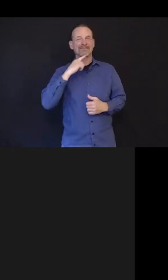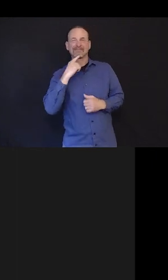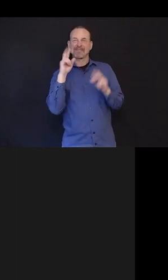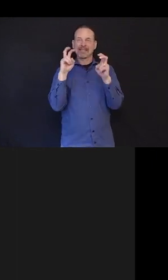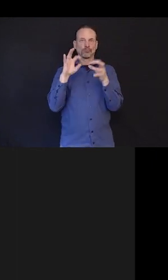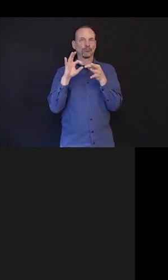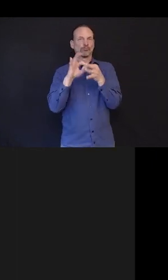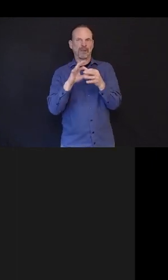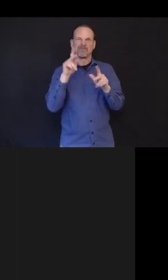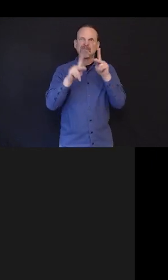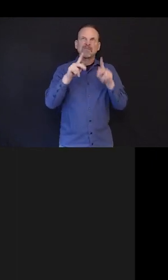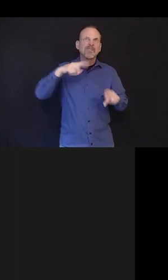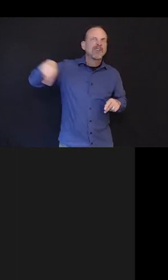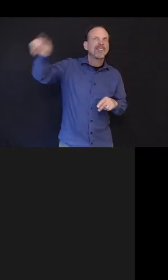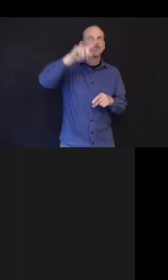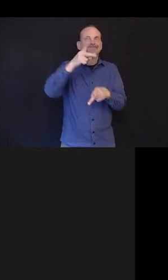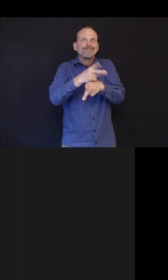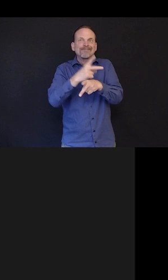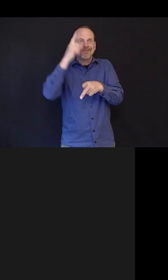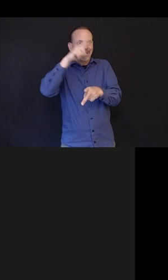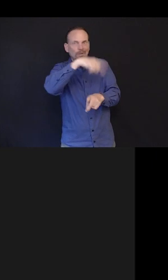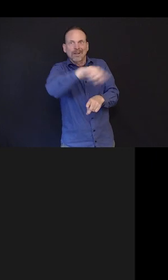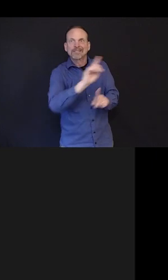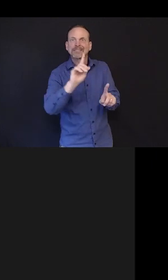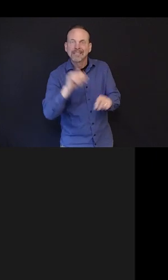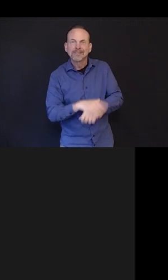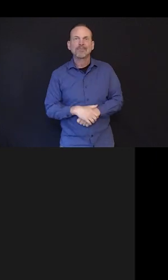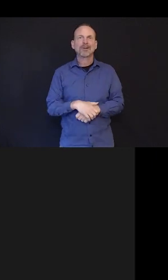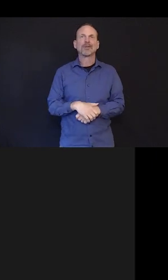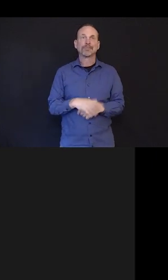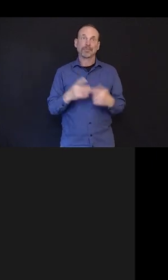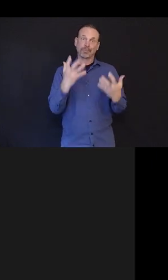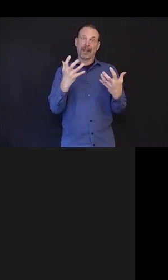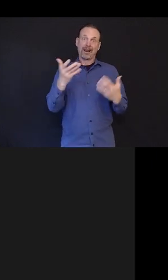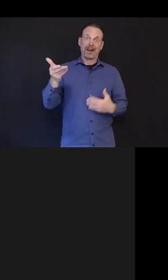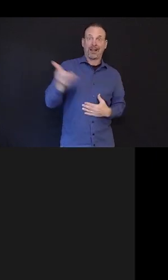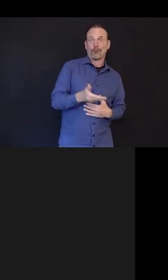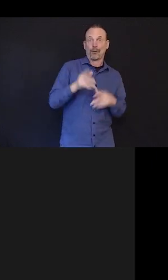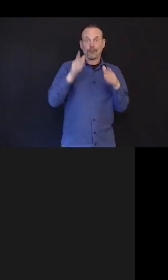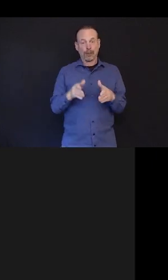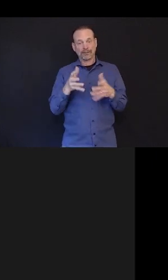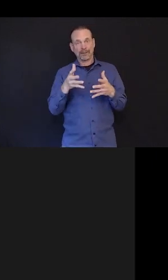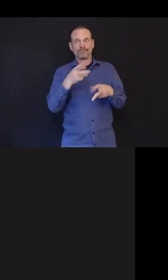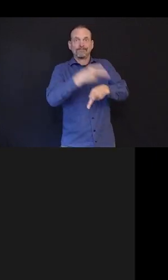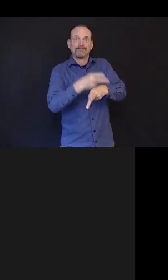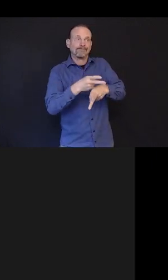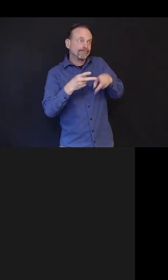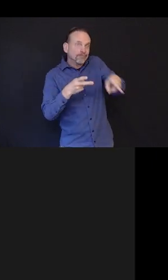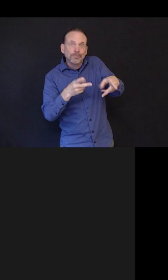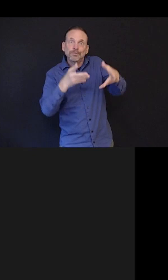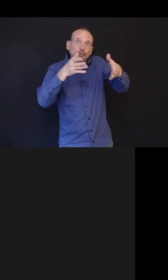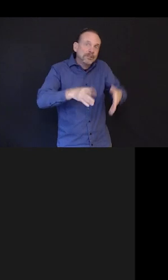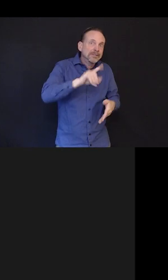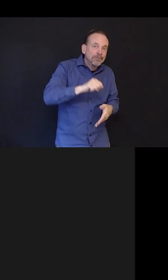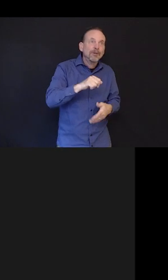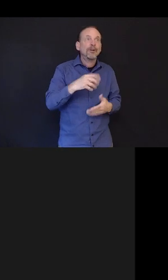to hire your own caregiver to help you at home or help provide transportation to and